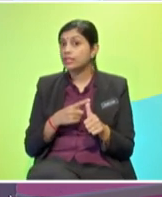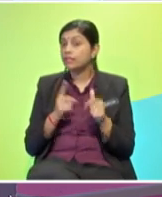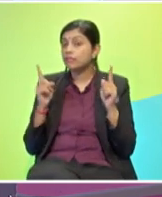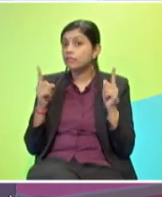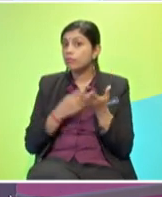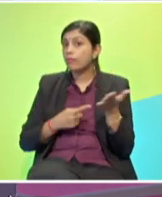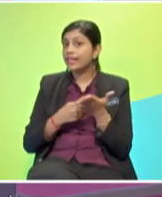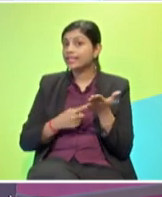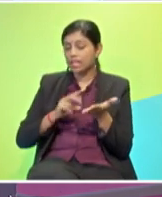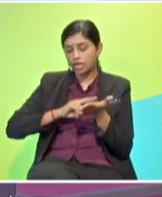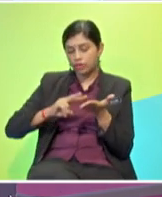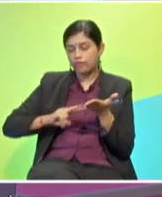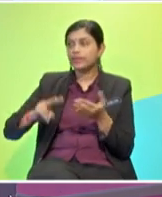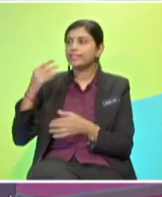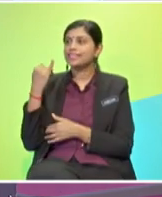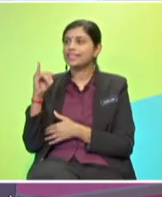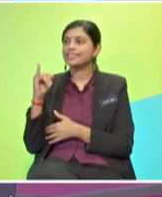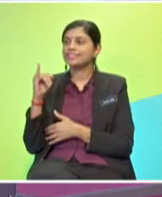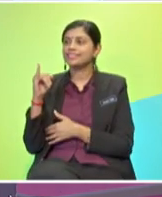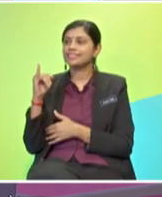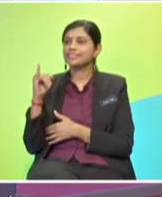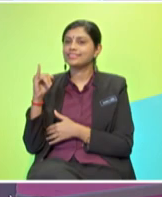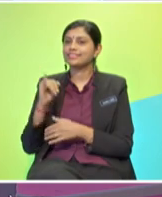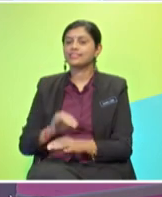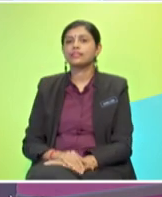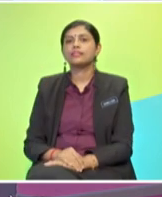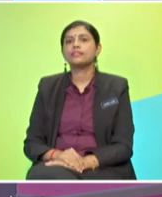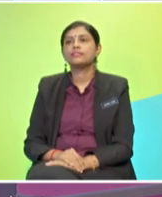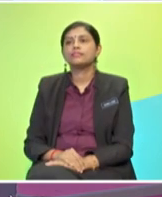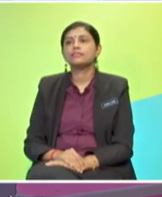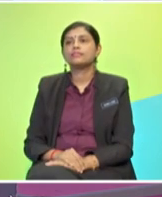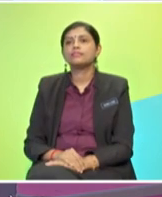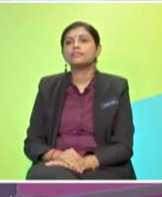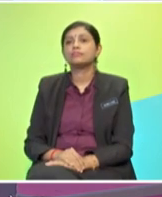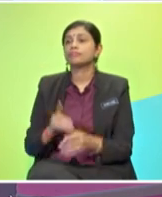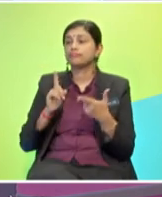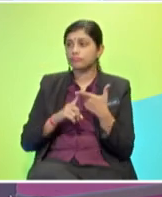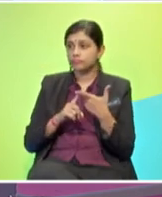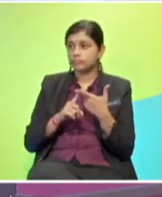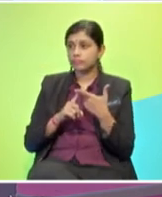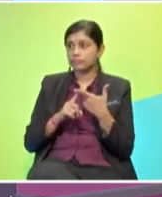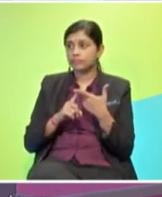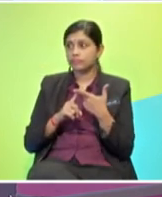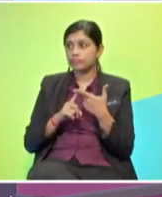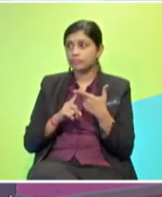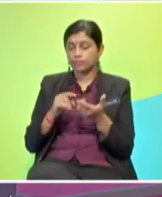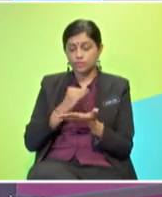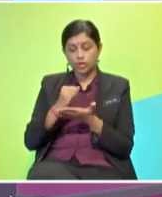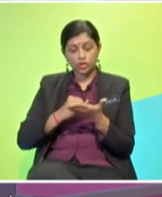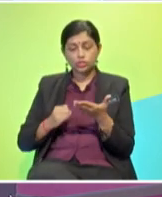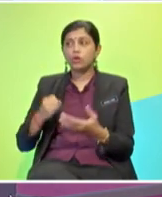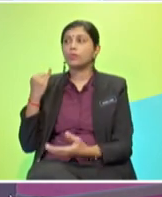we have reading. The second one. Then we have... Okay,